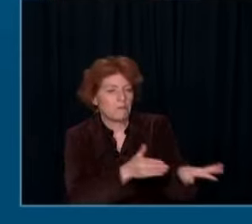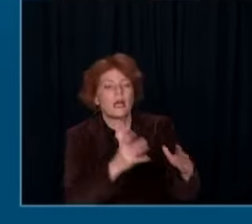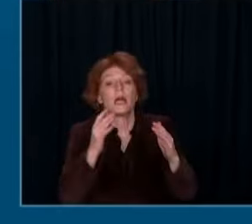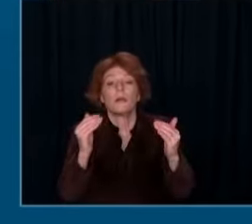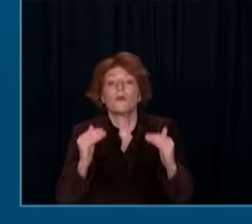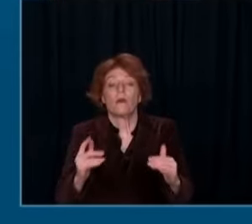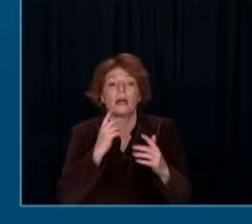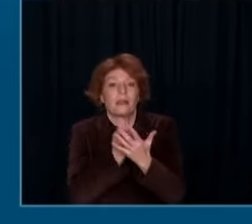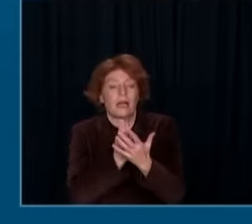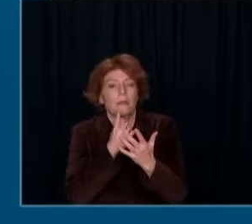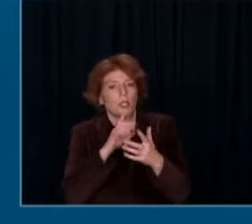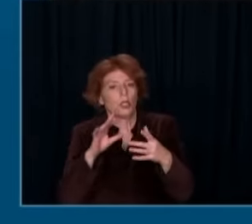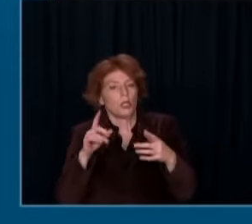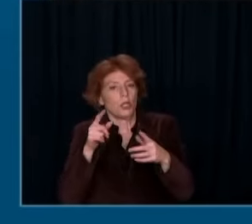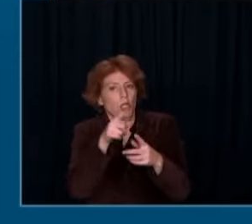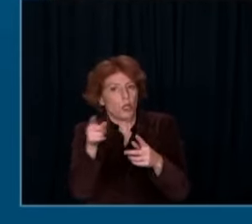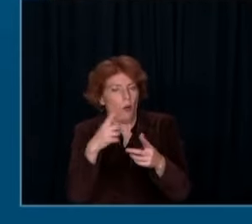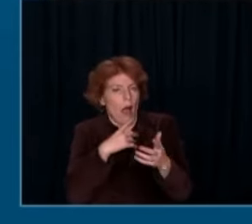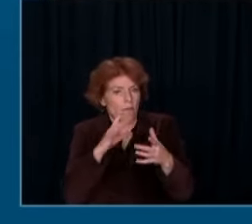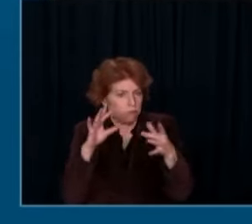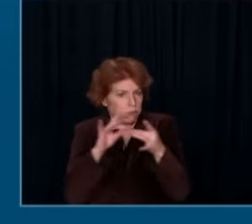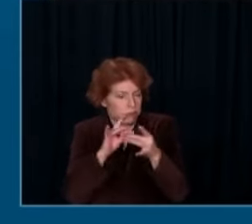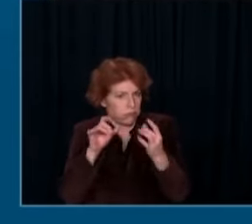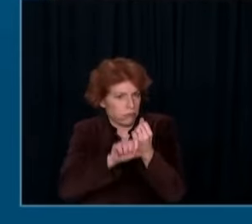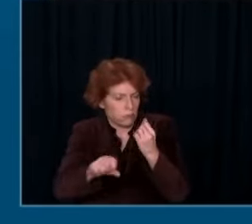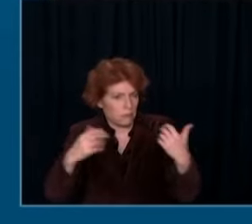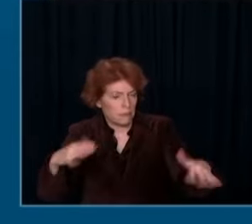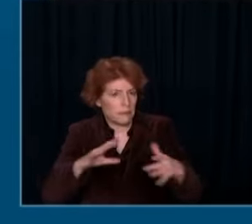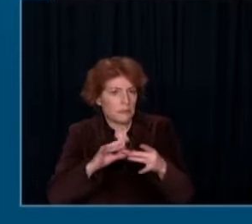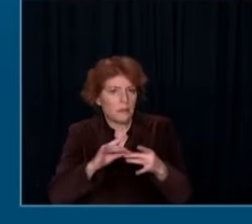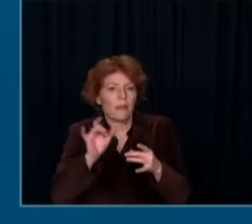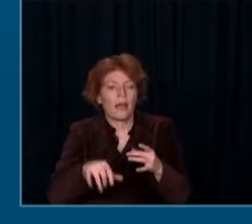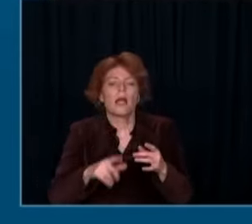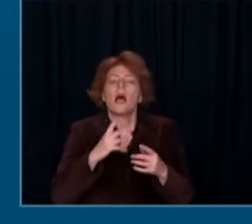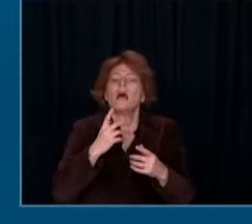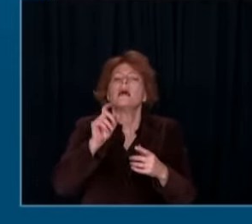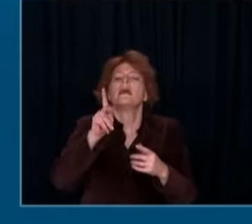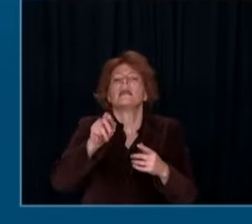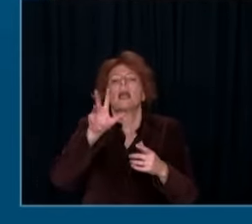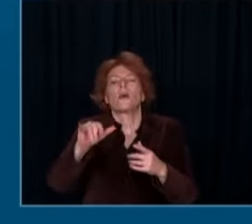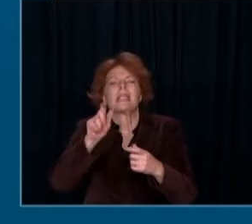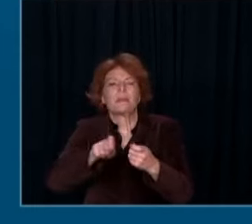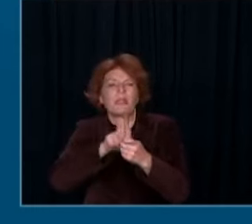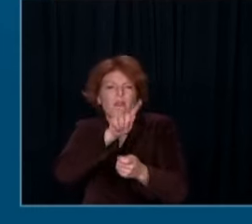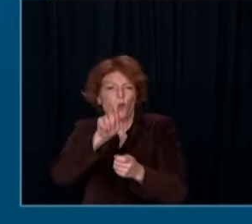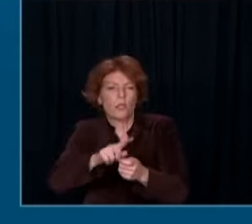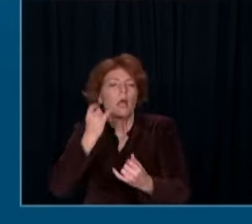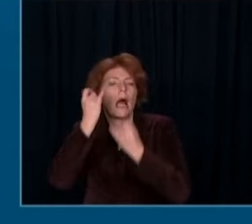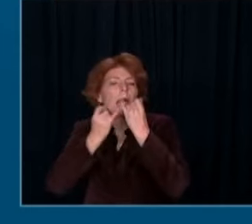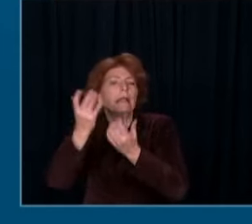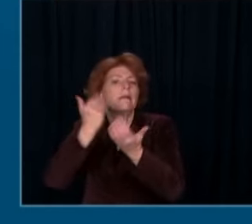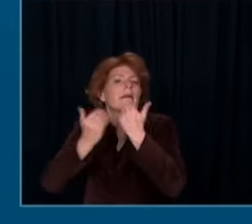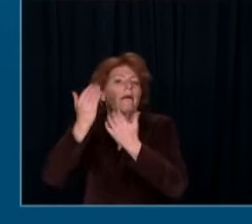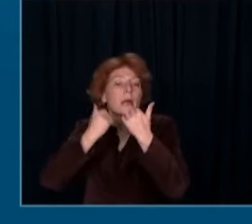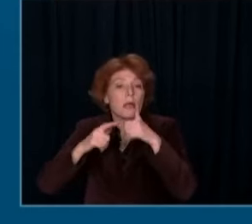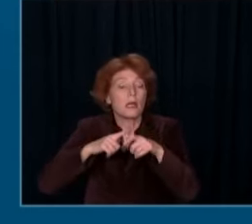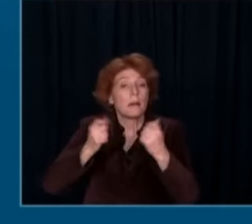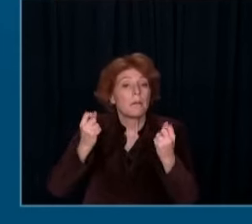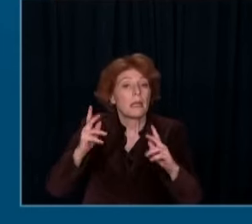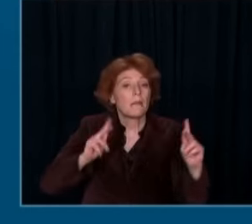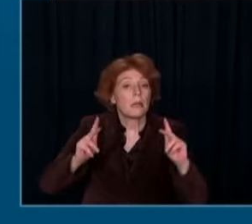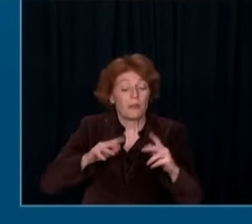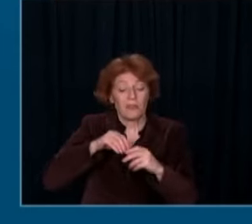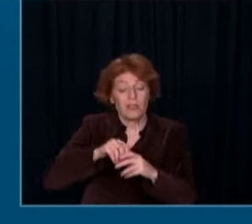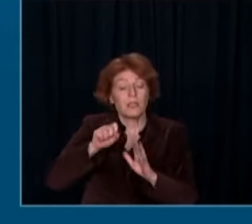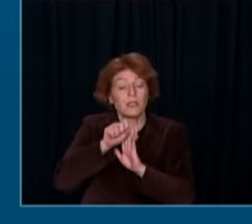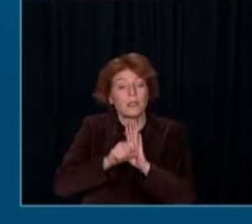Because both of you have a lot of things to say about that. Mrs. Lake, I want to ask you a very specific question, and I want to get some ideas from you, because there are a lot of people who are in